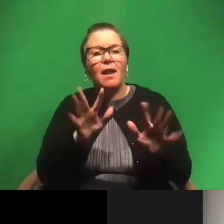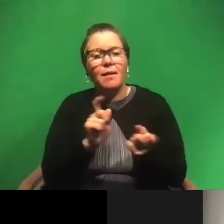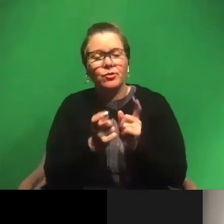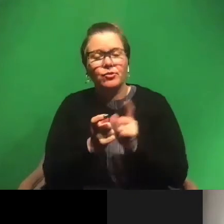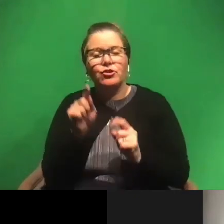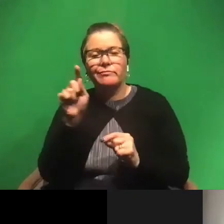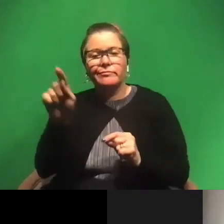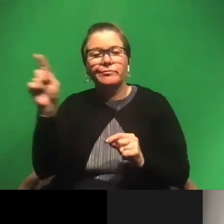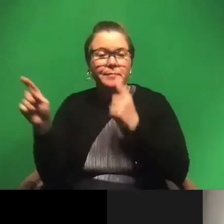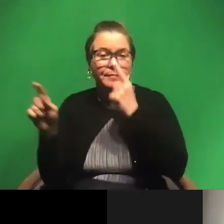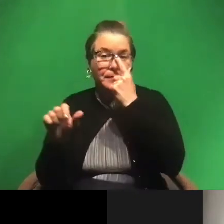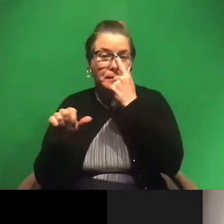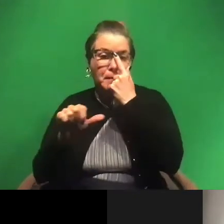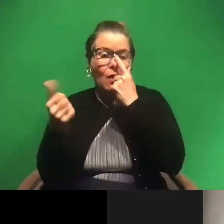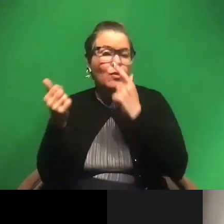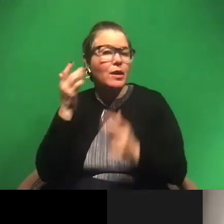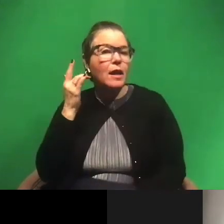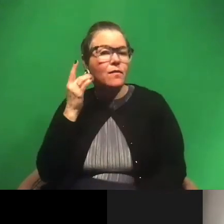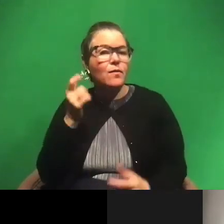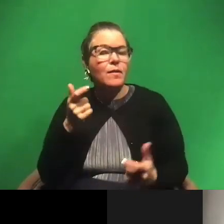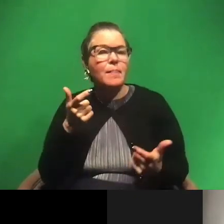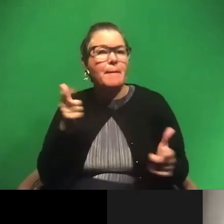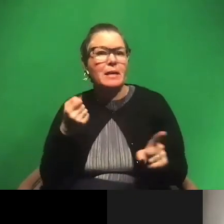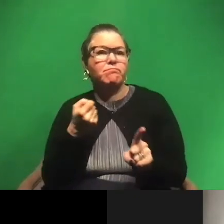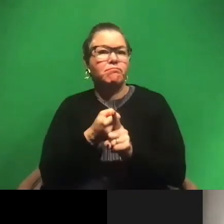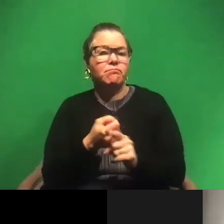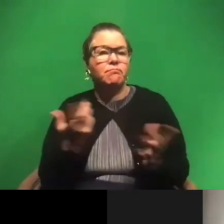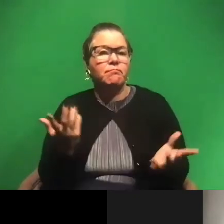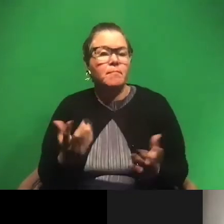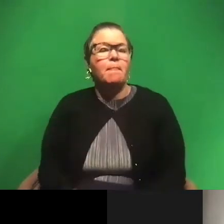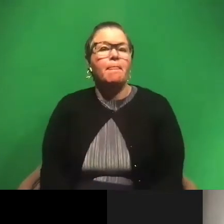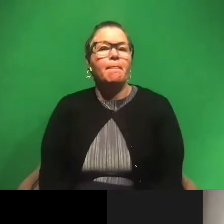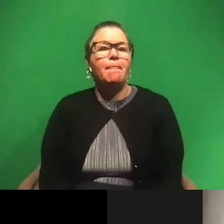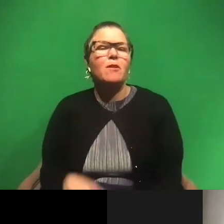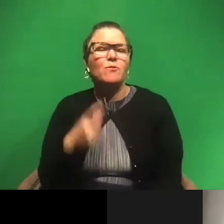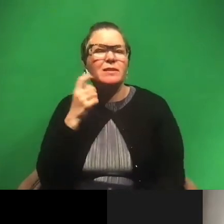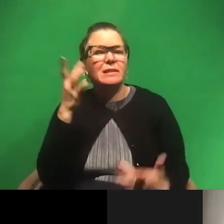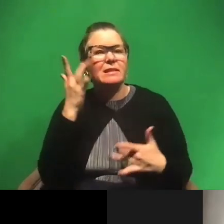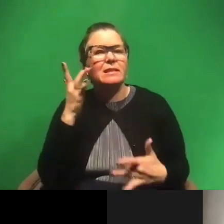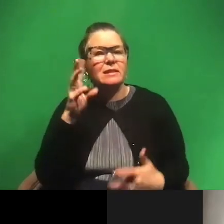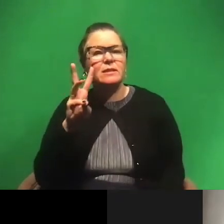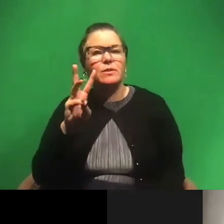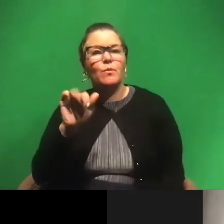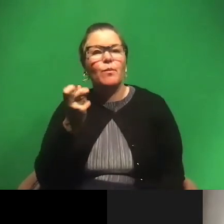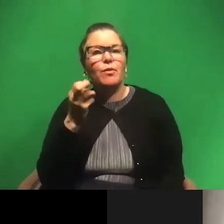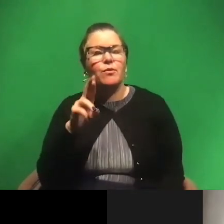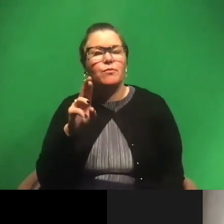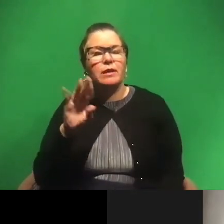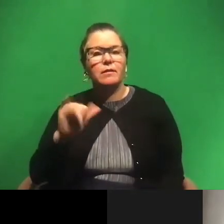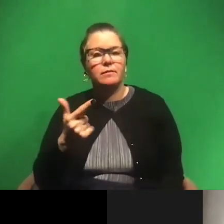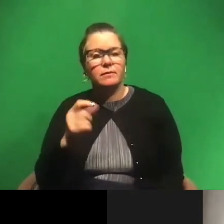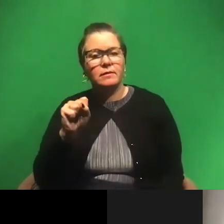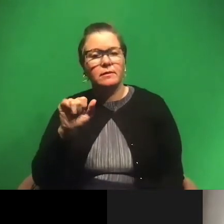other abalone in California, the biggest thing that hit them recently was a disease called withering syndrome. And so that